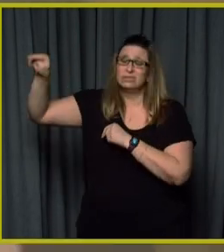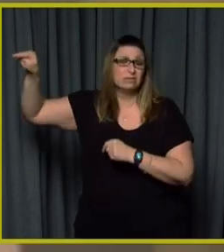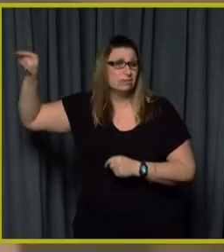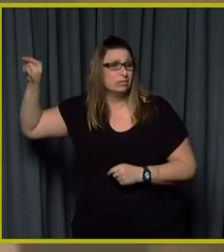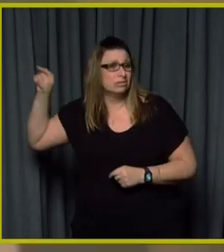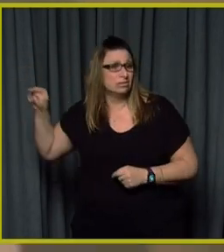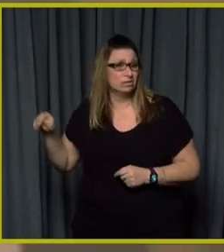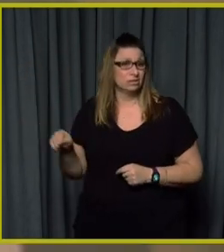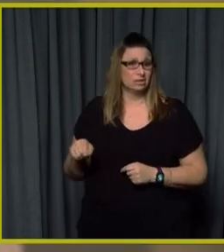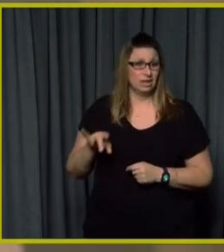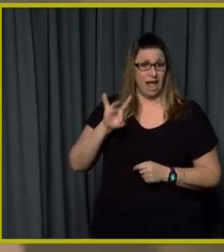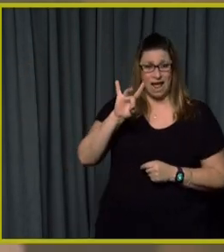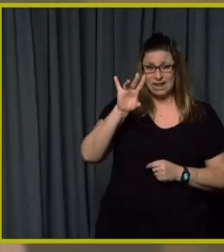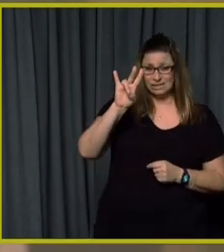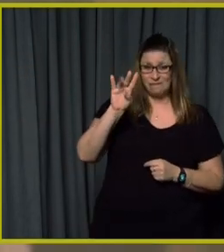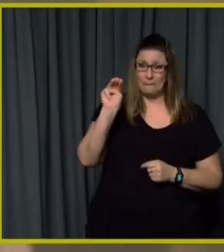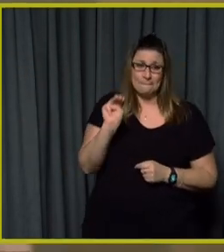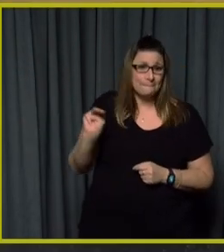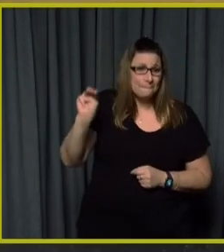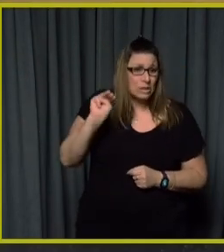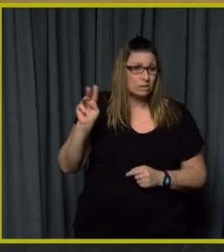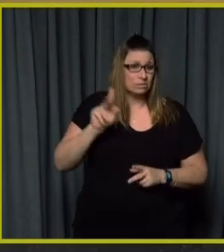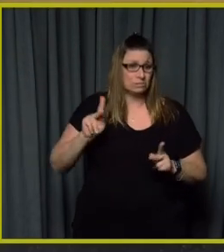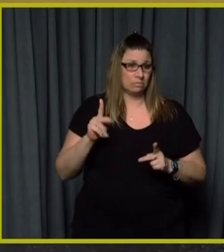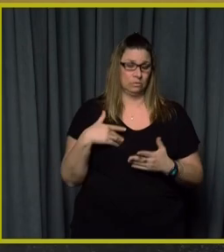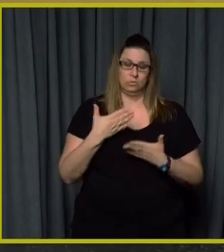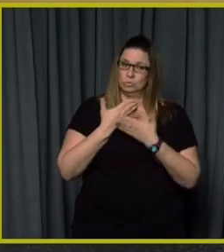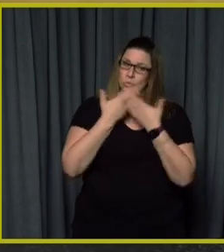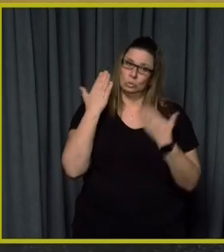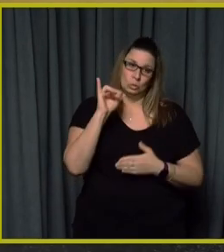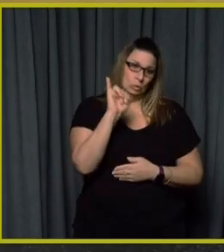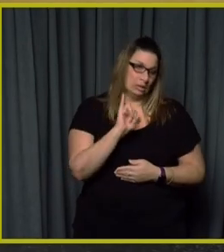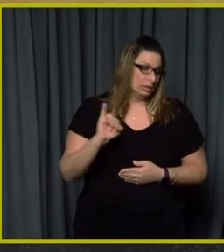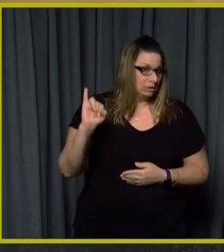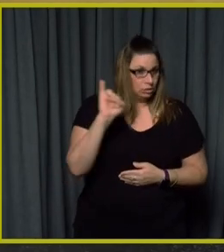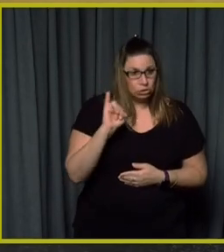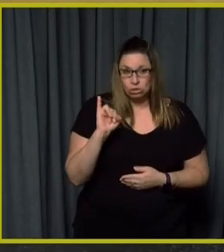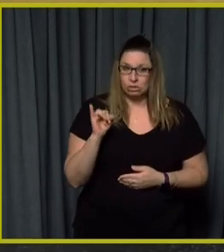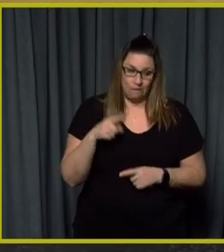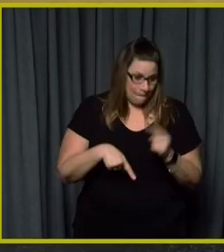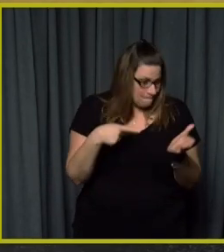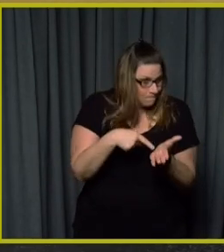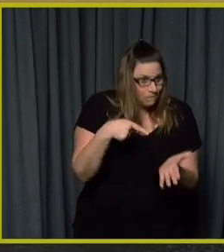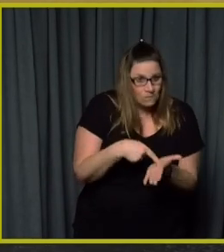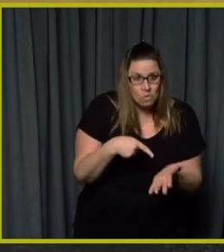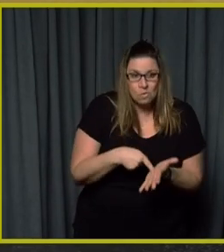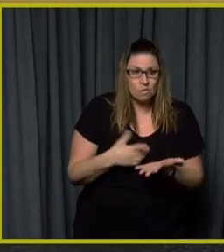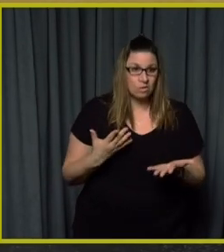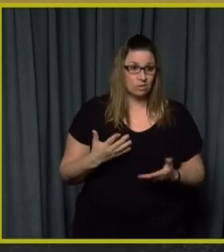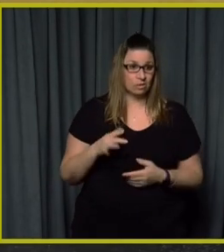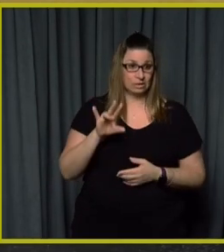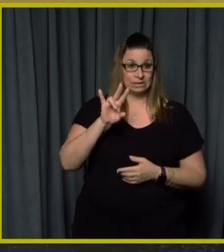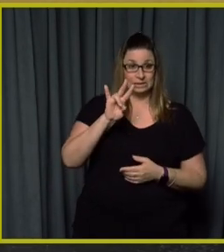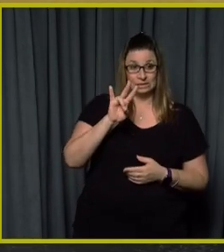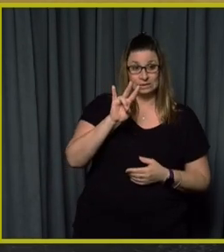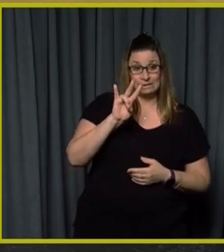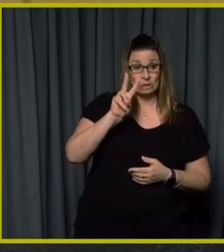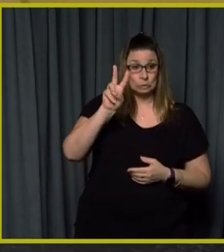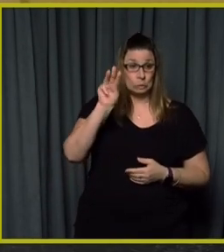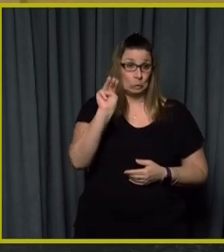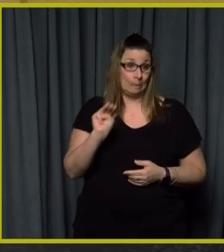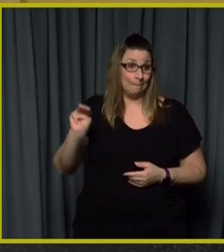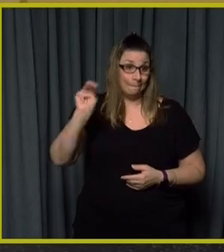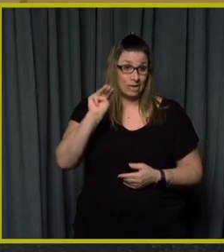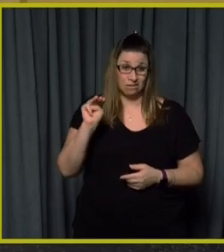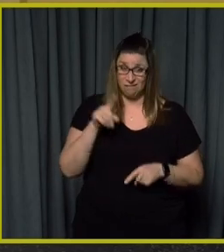have inadequate or no health insurance. Did you know that 72 million people cannot afford their medical bills